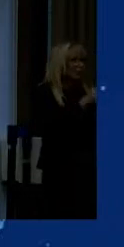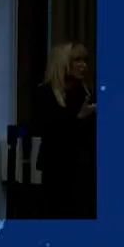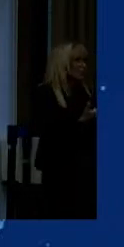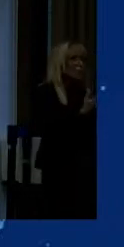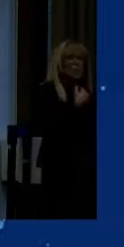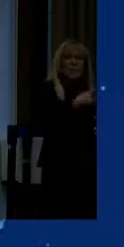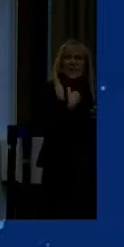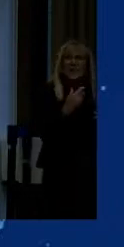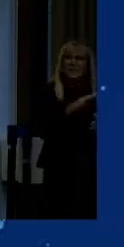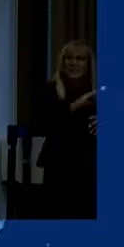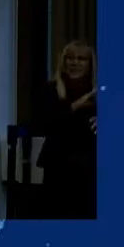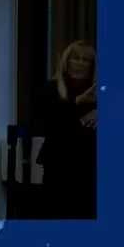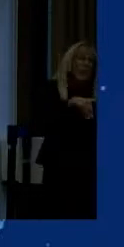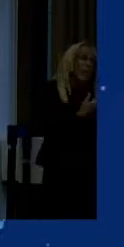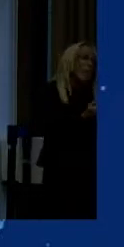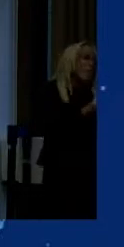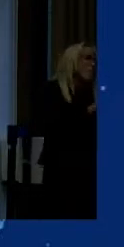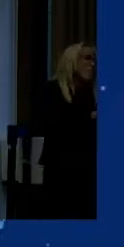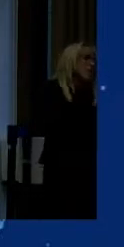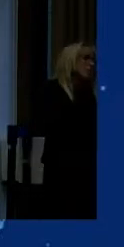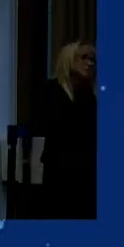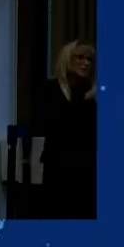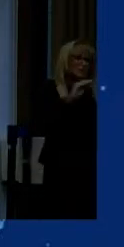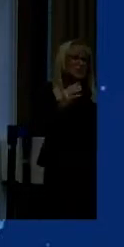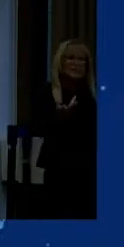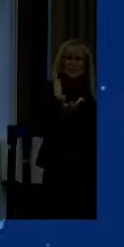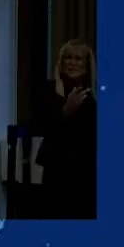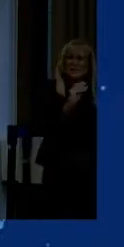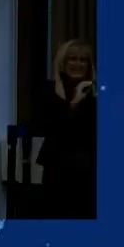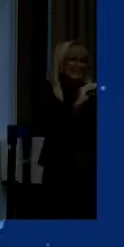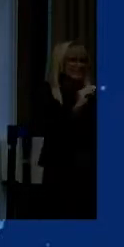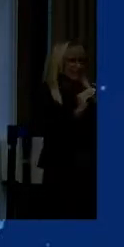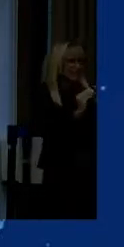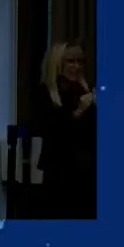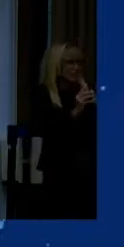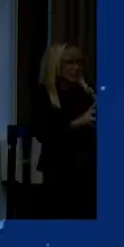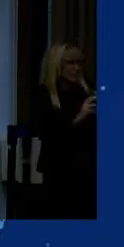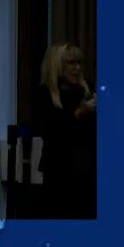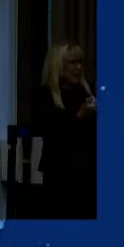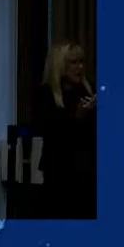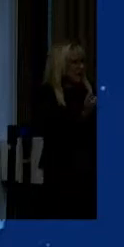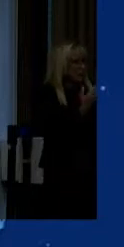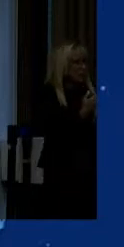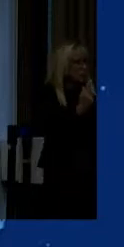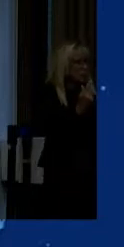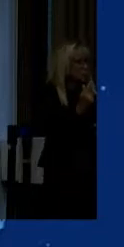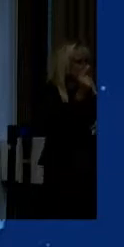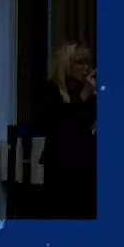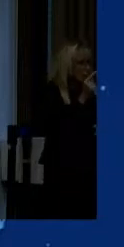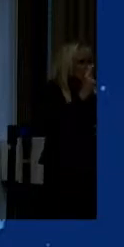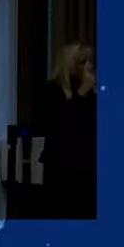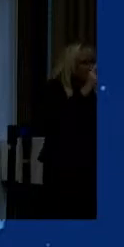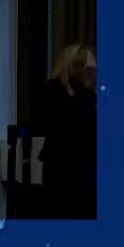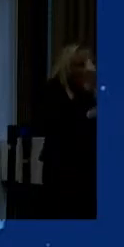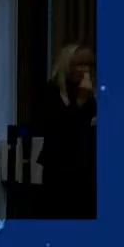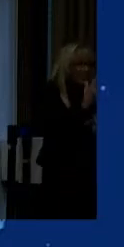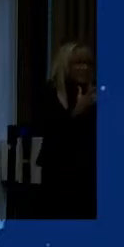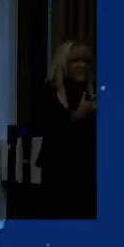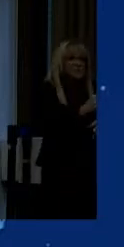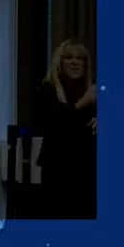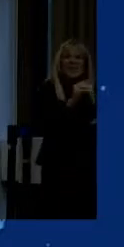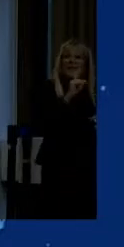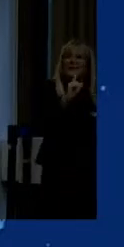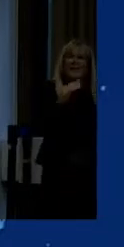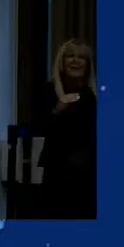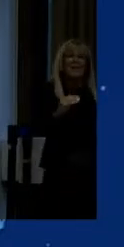We have a full model of instruction to teach students how to use Google as a source of information. And again, elevates